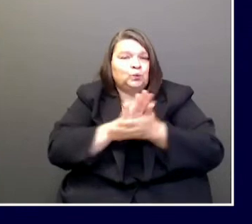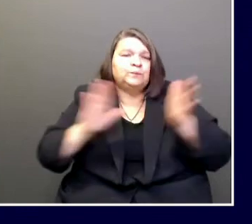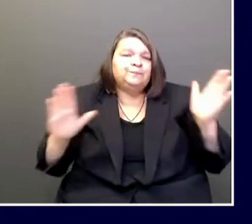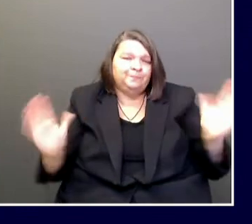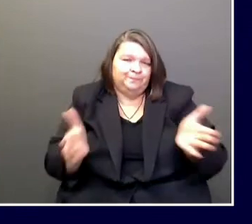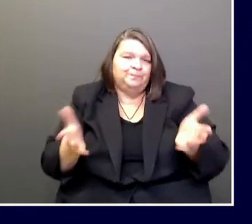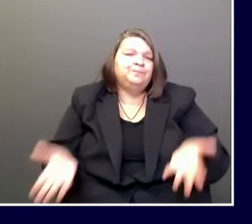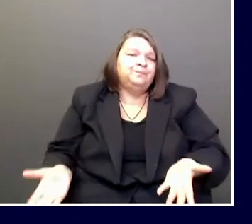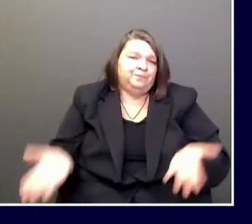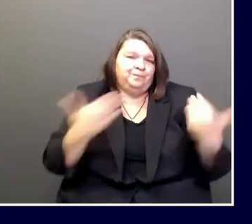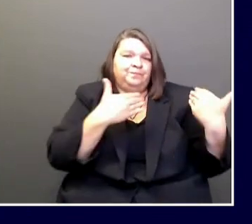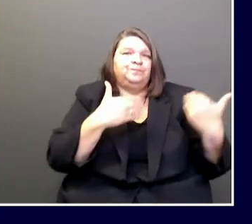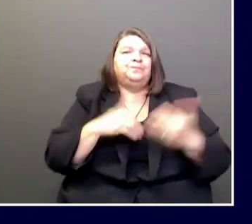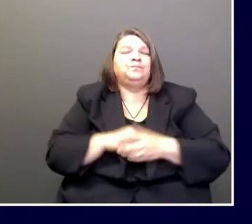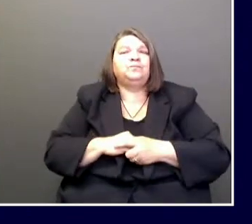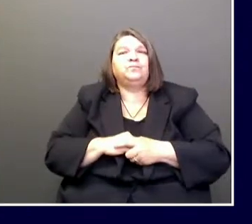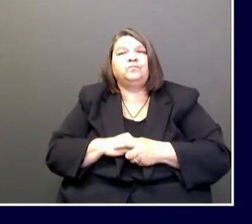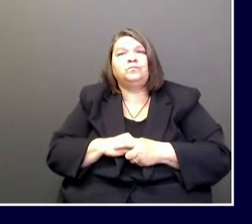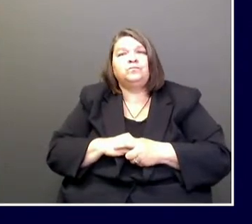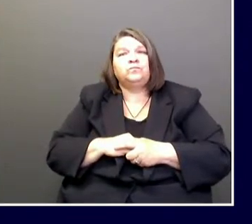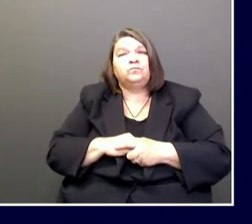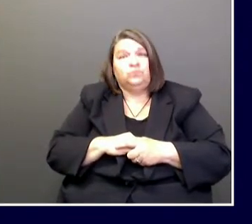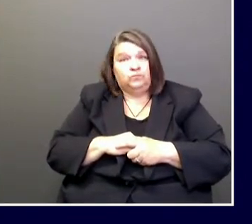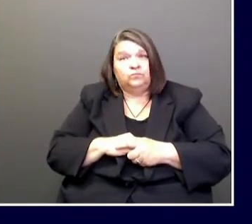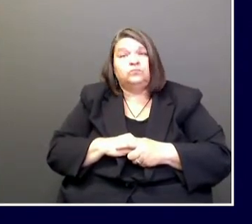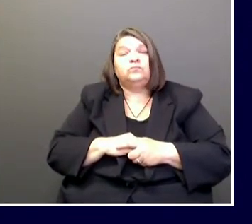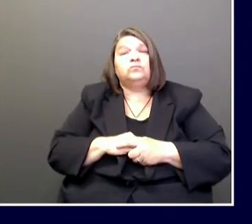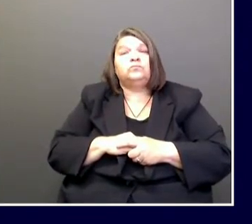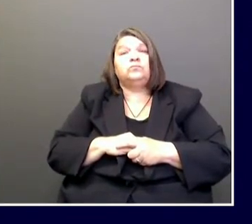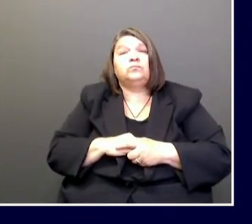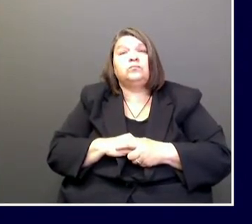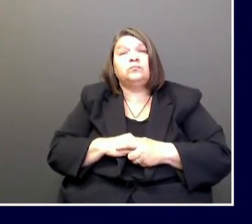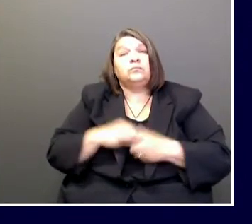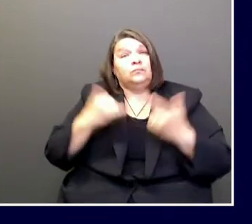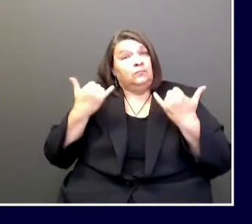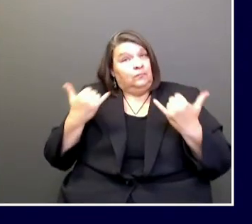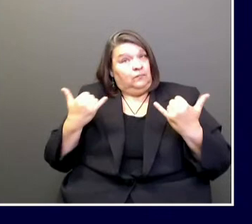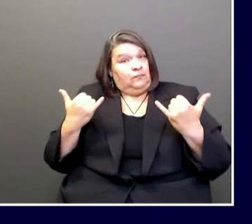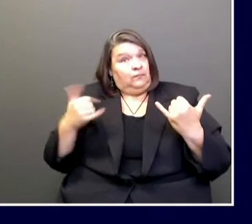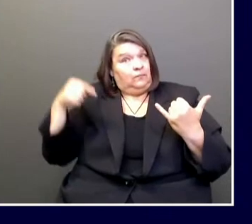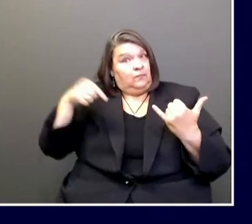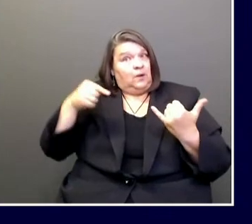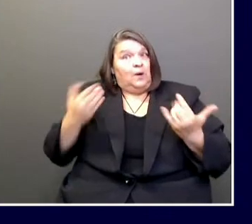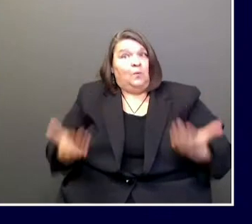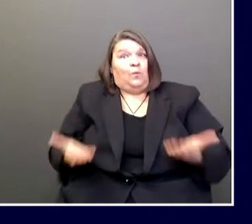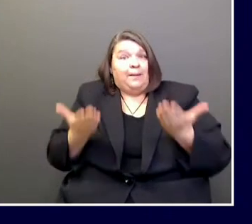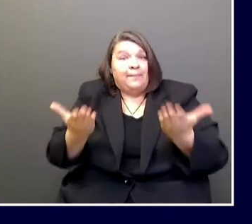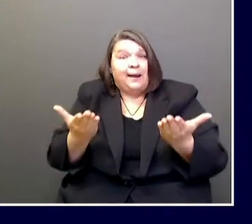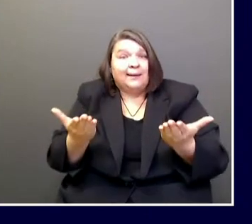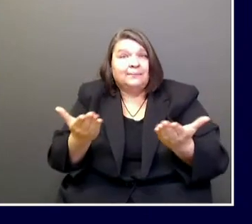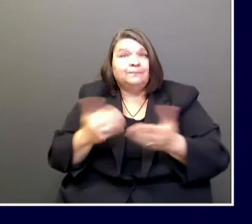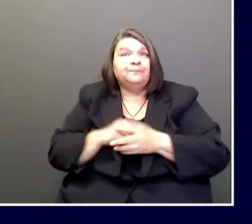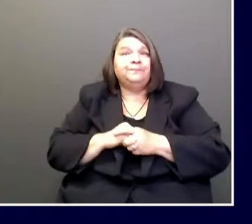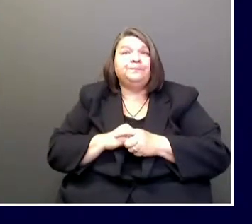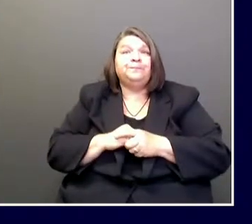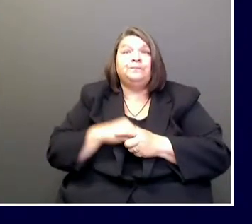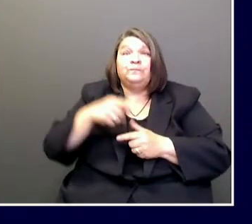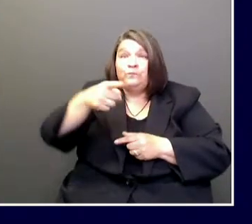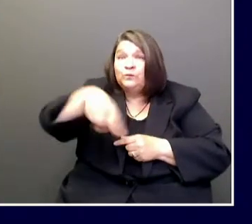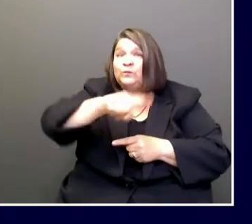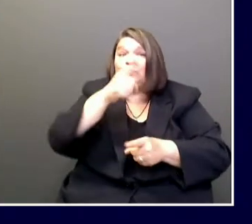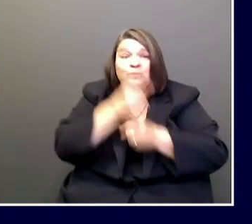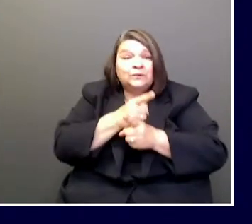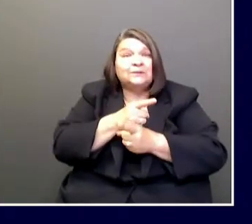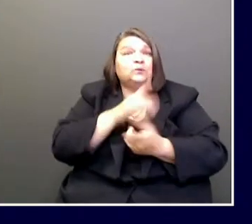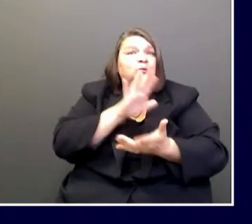just noted, these are recommendations, and there is the possibility that some schools may opt to go in a different direction. But what